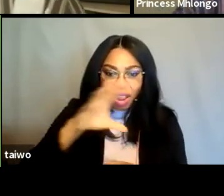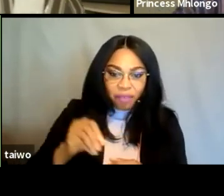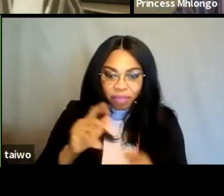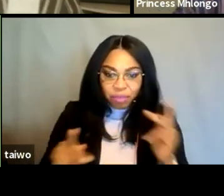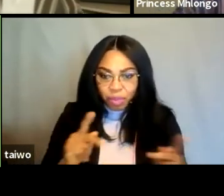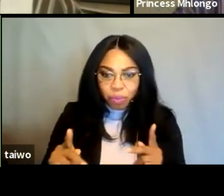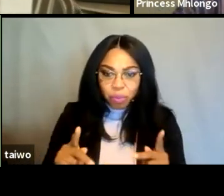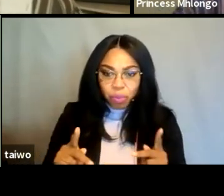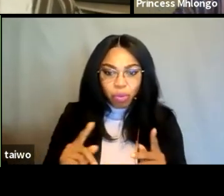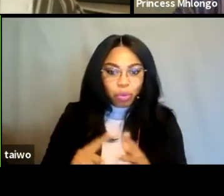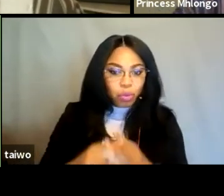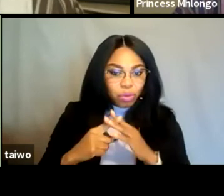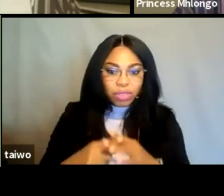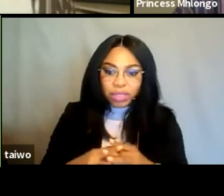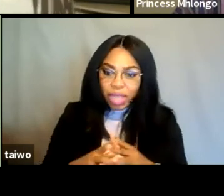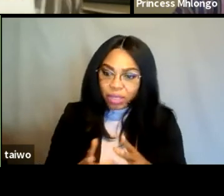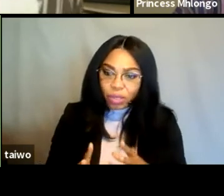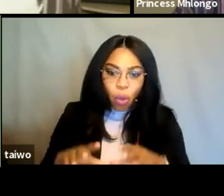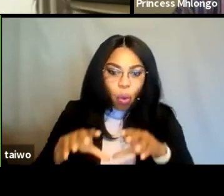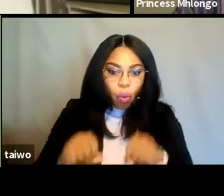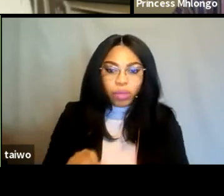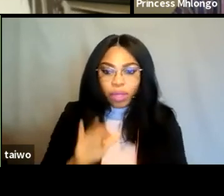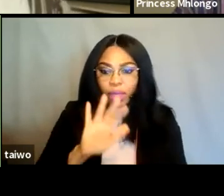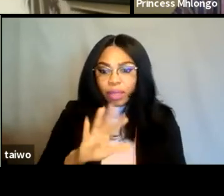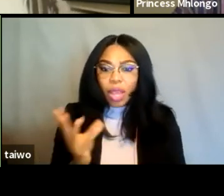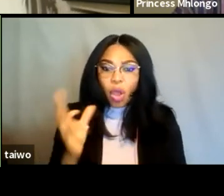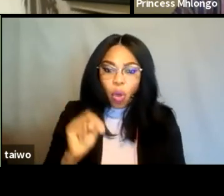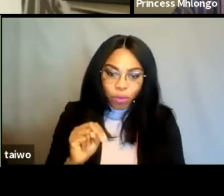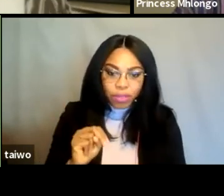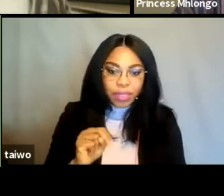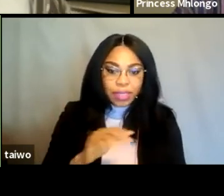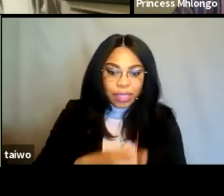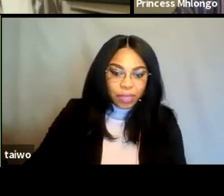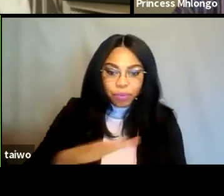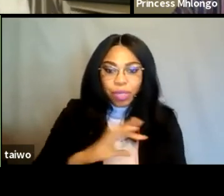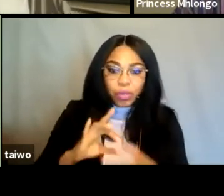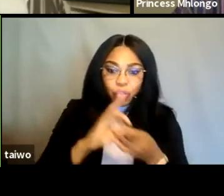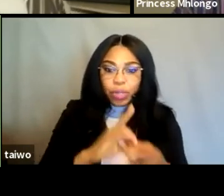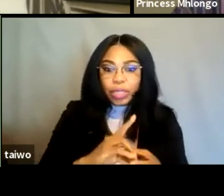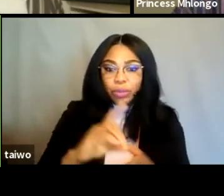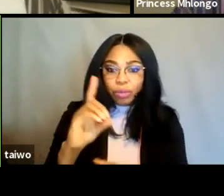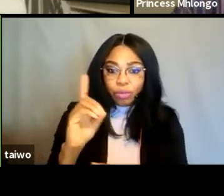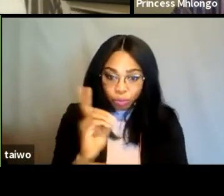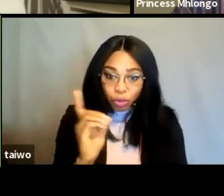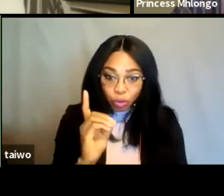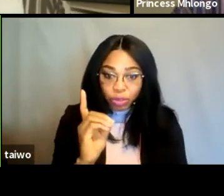start owning their own space in terms of dramaturgy. Yeah,